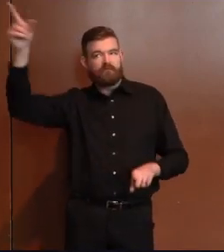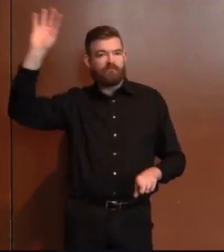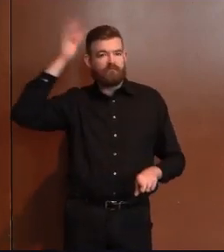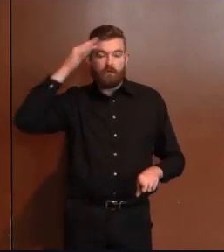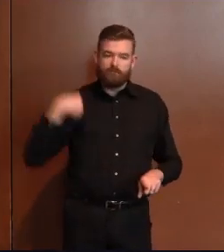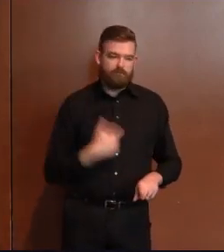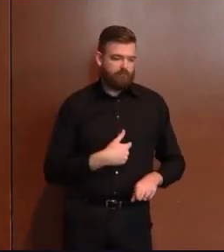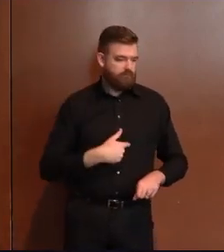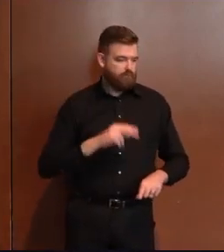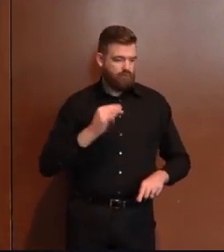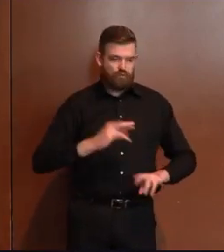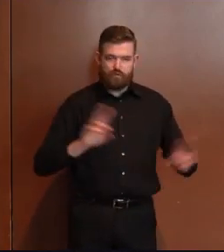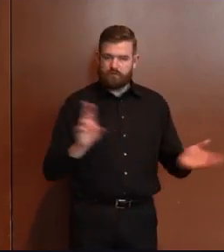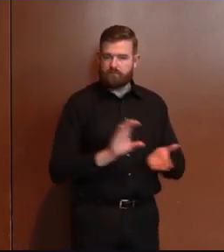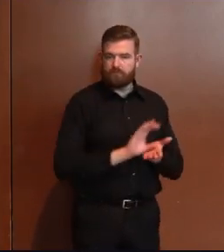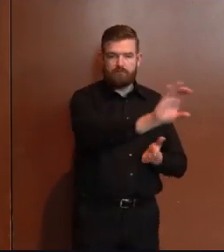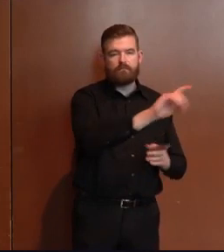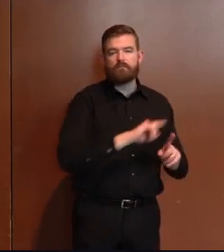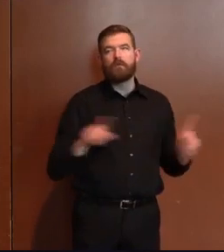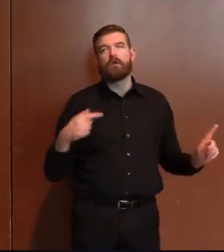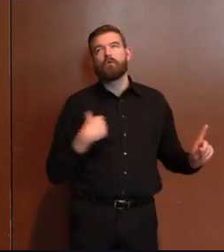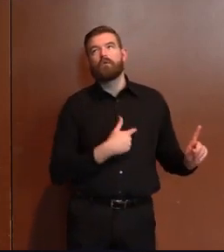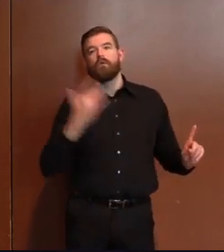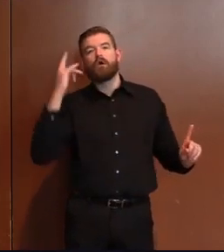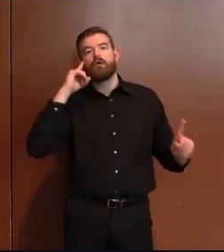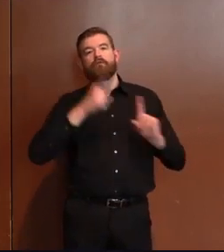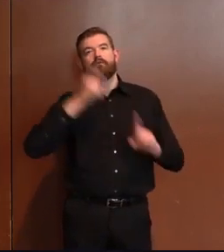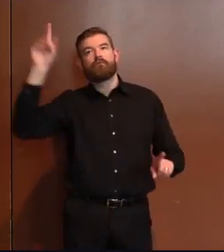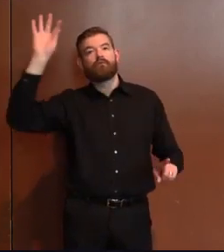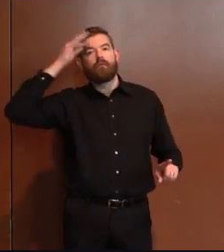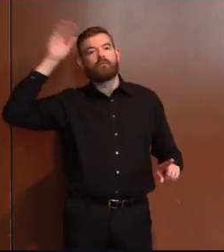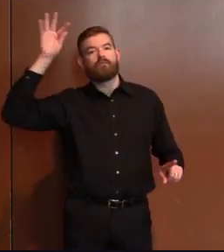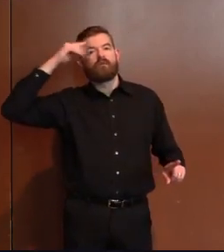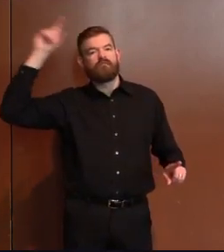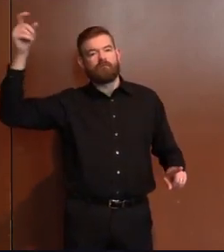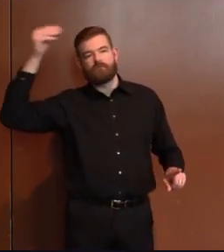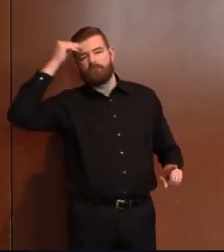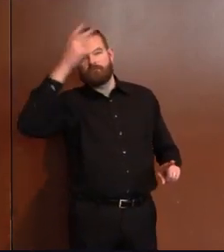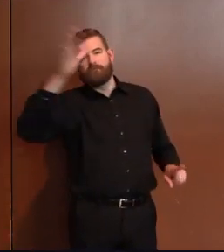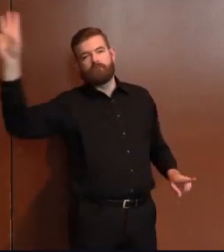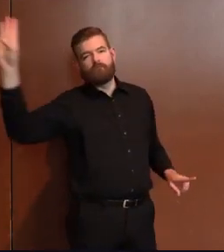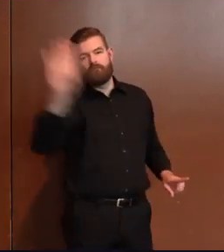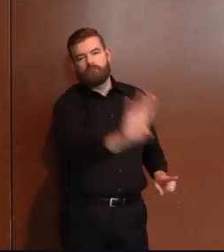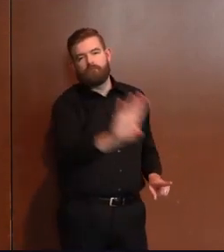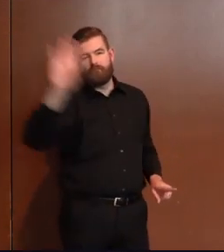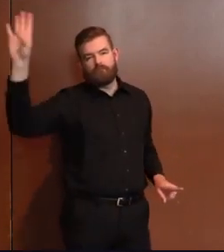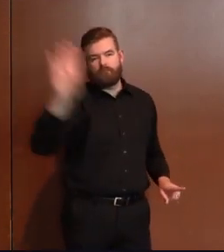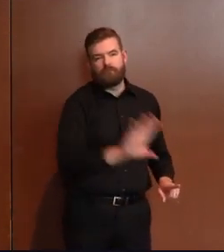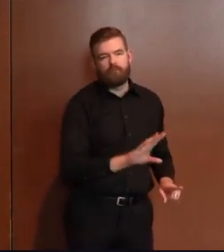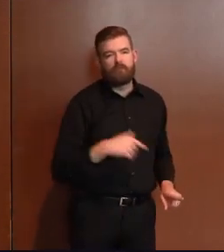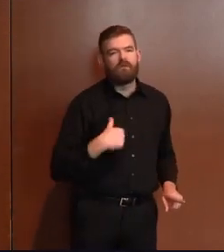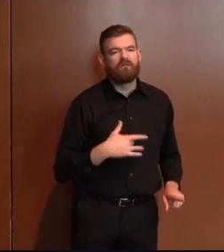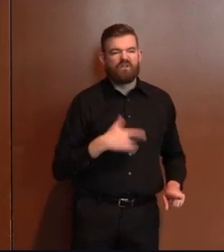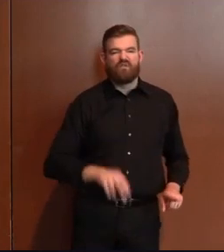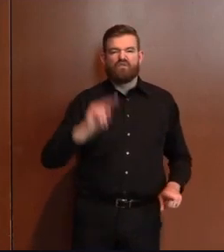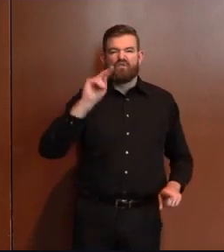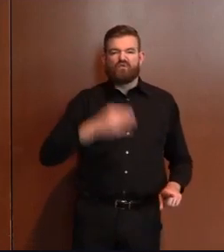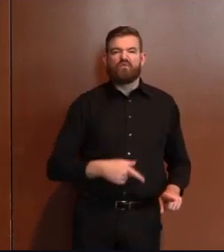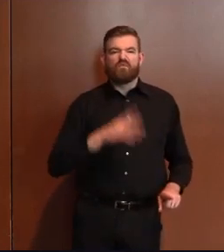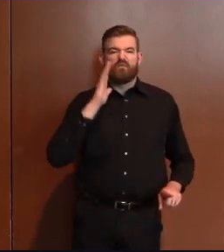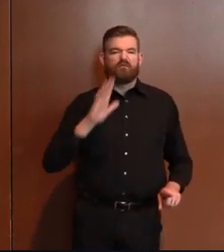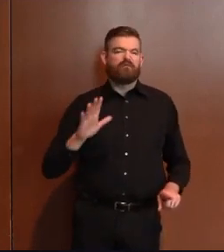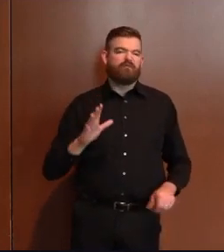but until the feds say, okay, go ahead, we can't make that payment. But I'm hopeful that we're going to be the first state to have that in people's pockets because our systems are